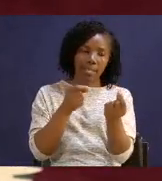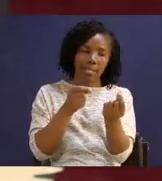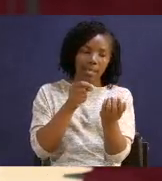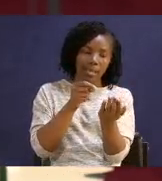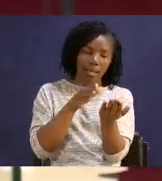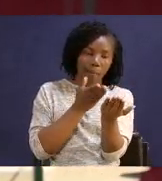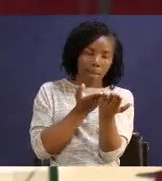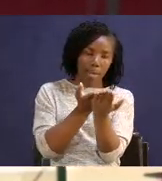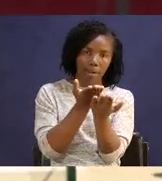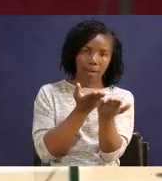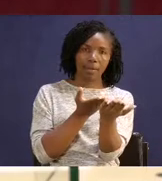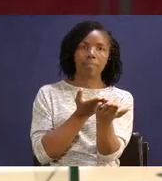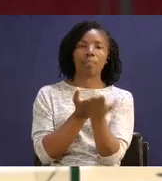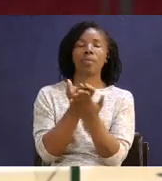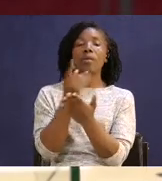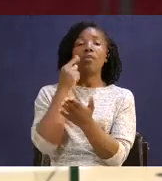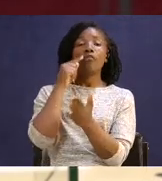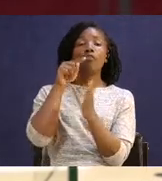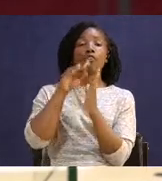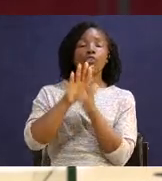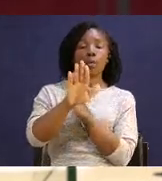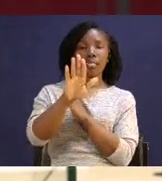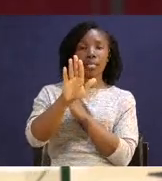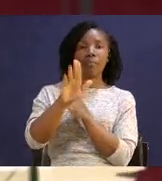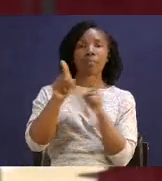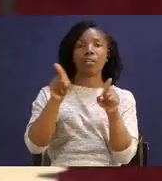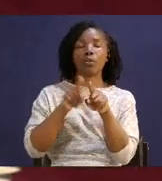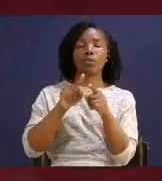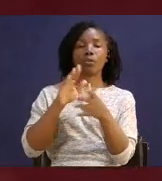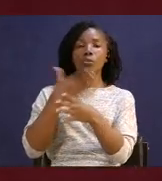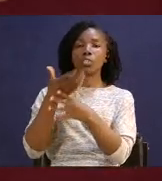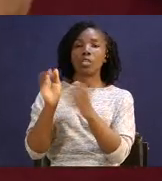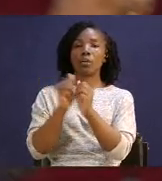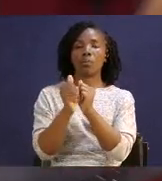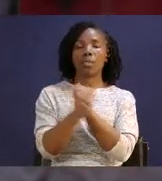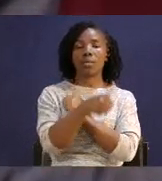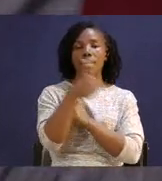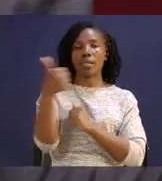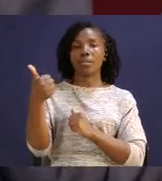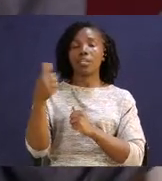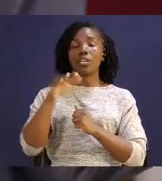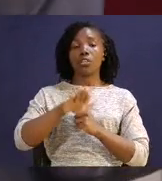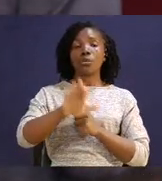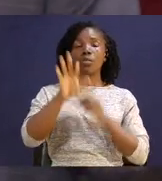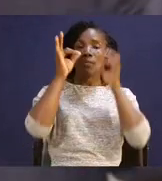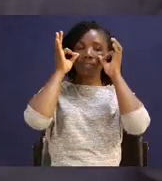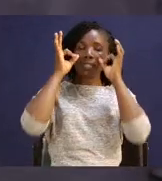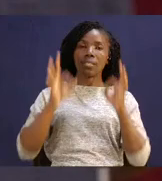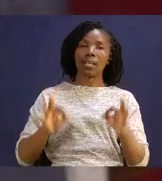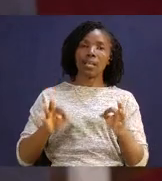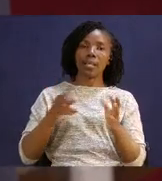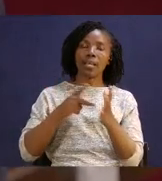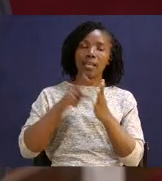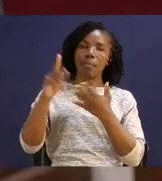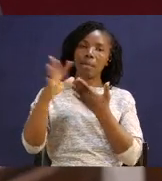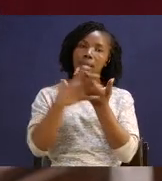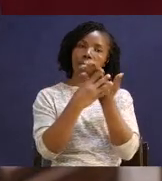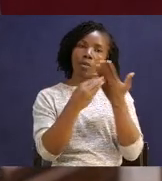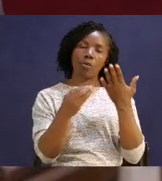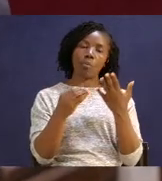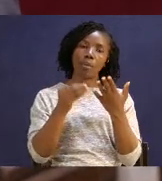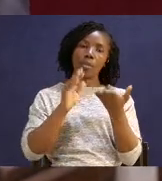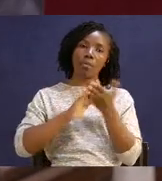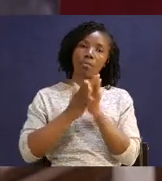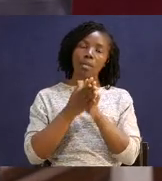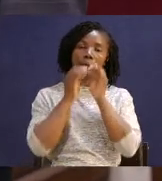also for you to share. Amen. So make a decision to just have this so that you can be